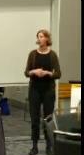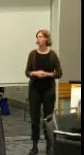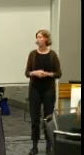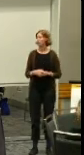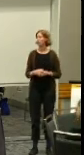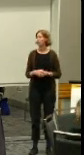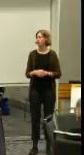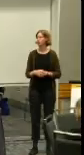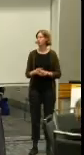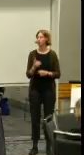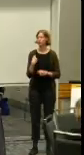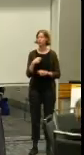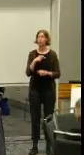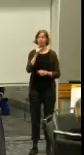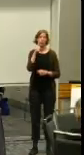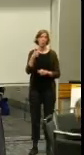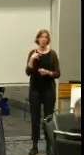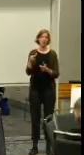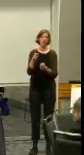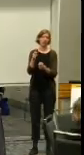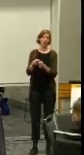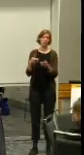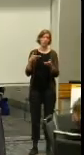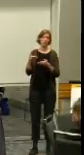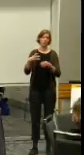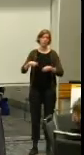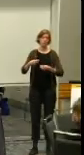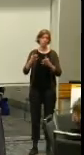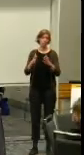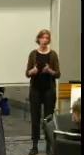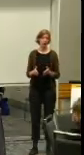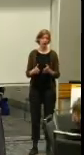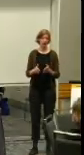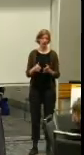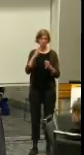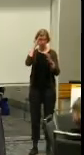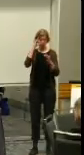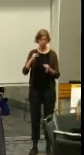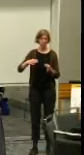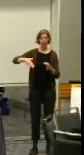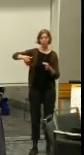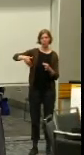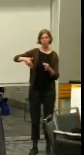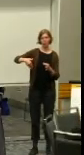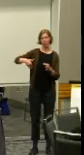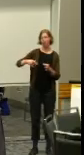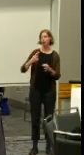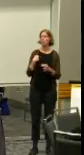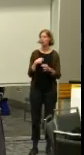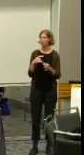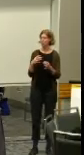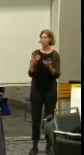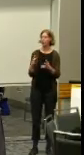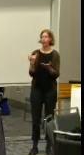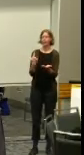mind yet. So during our roundtable, we talked a lot about this building and just really wanted it to